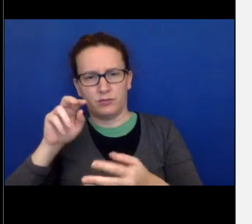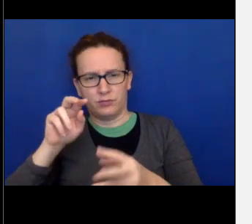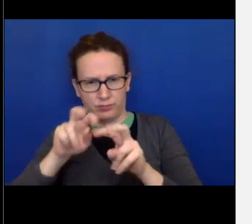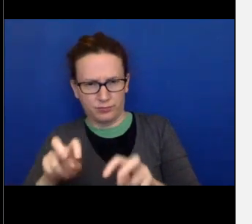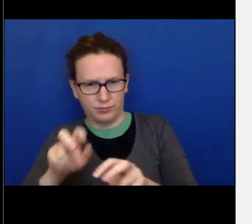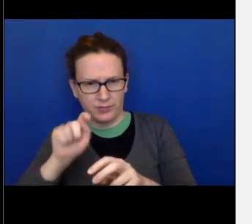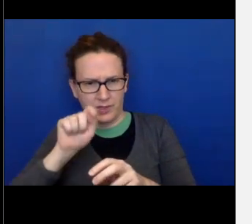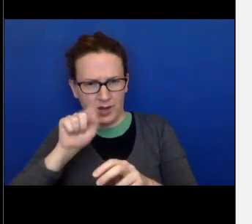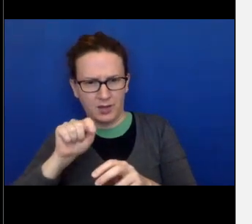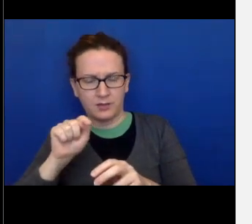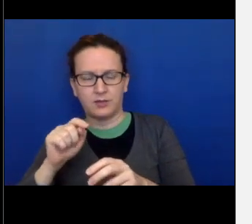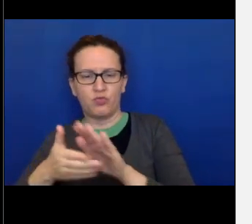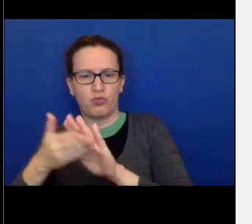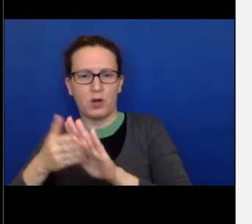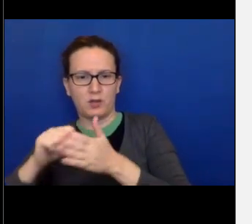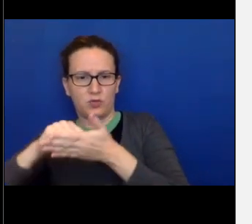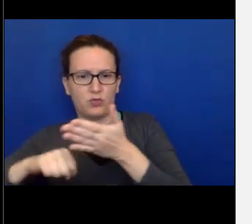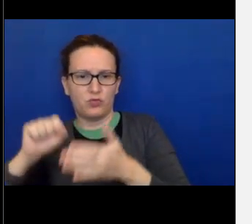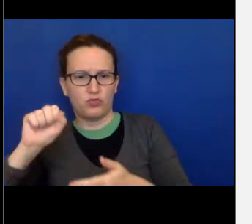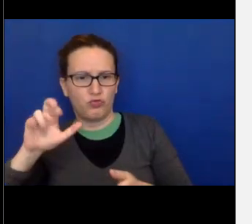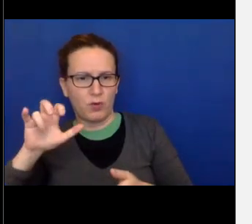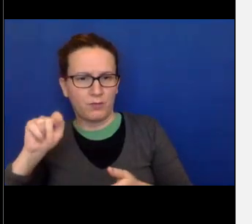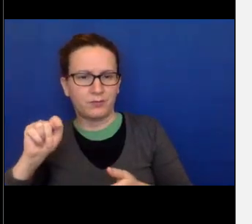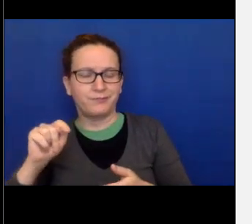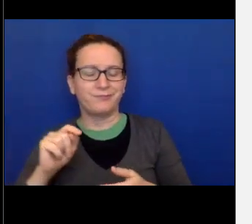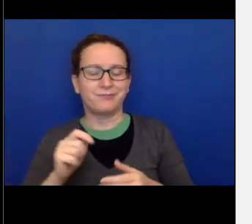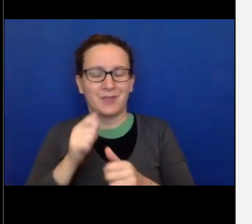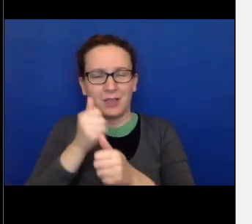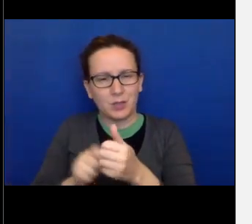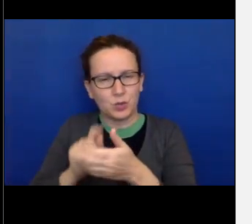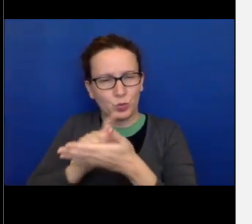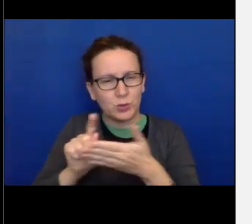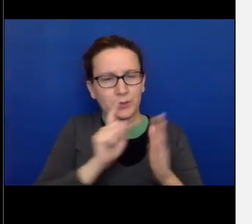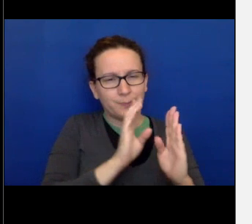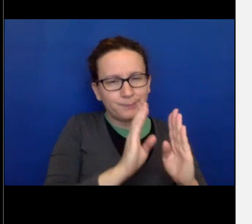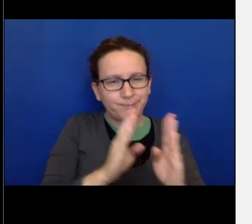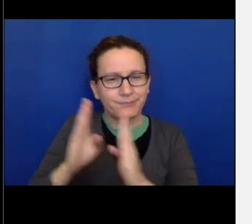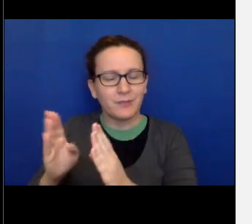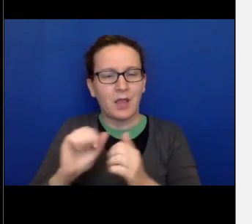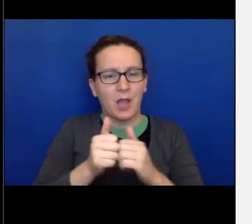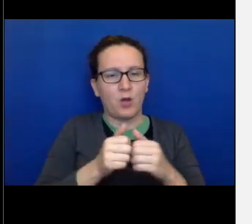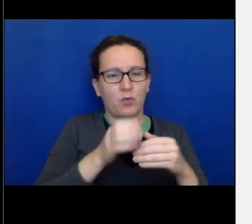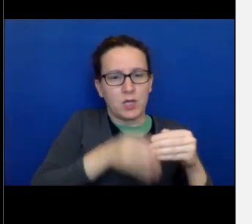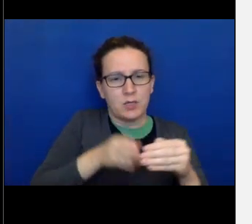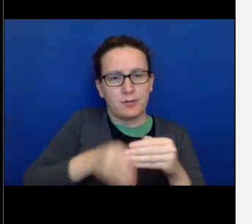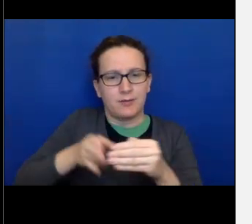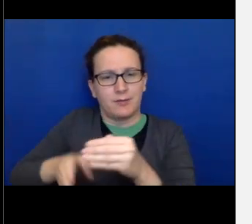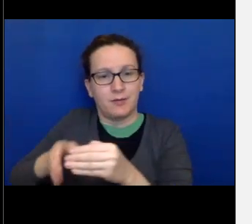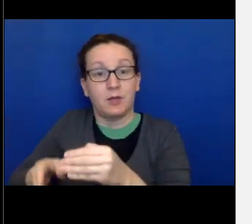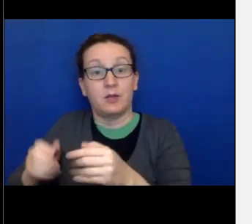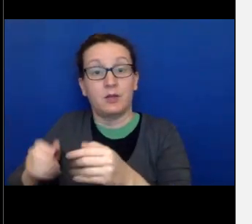right? I'll be breaking down across the weeks what kind of goals that I have in order to reach this